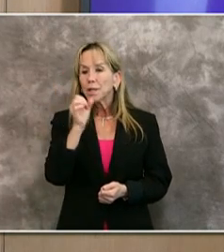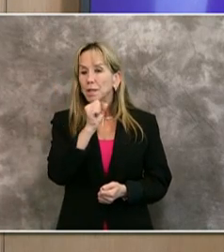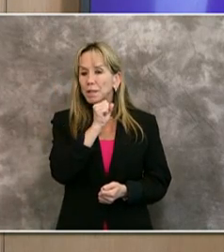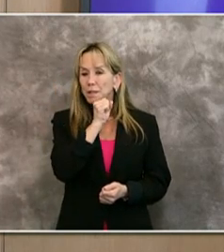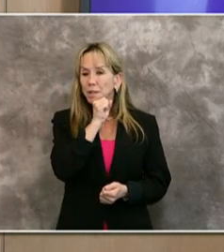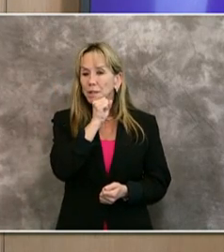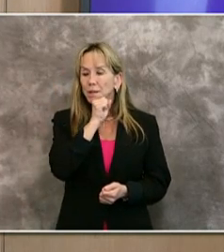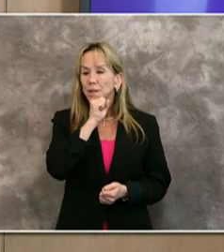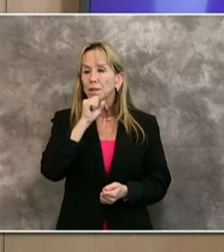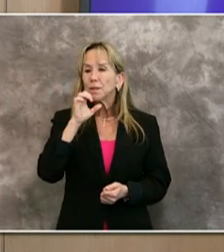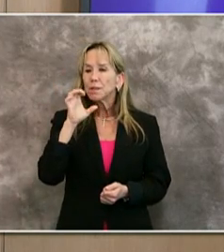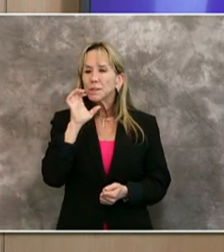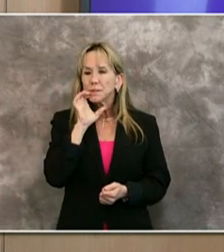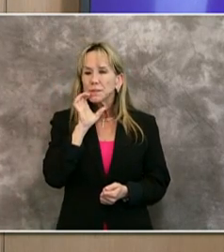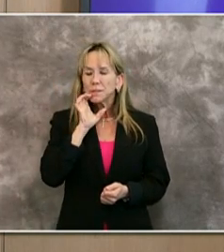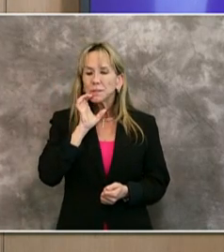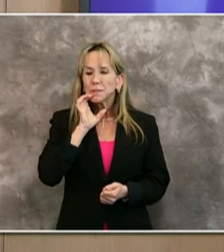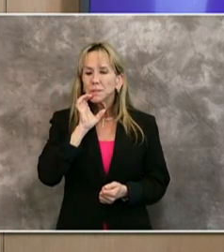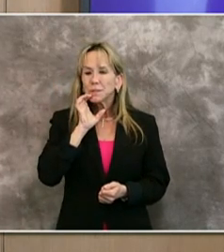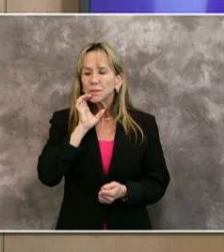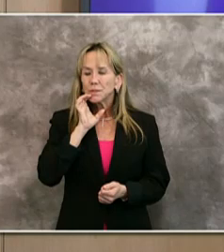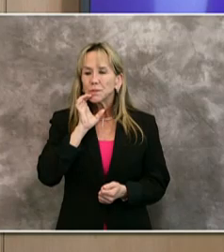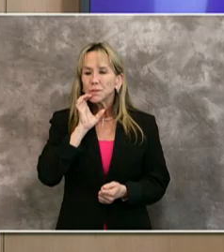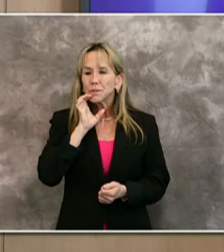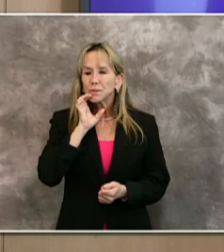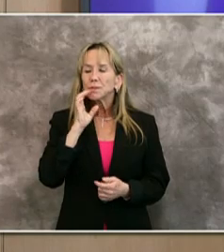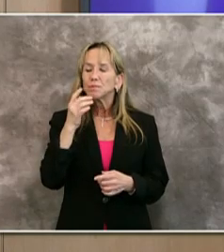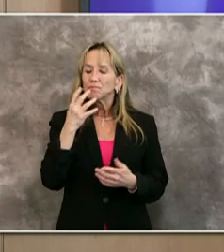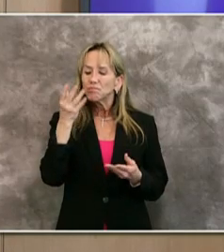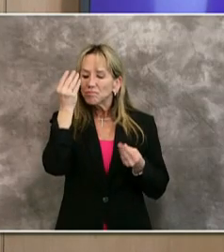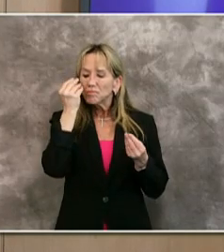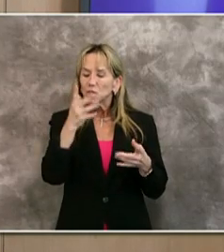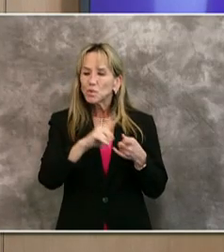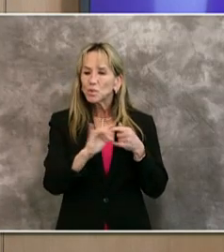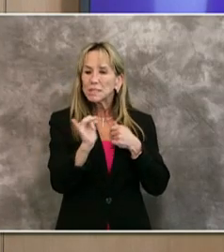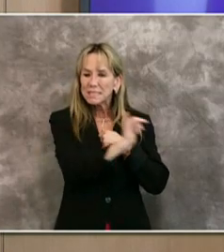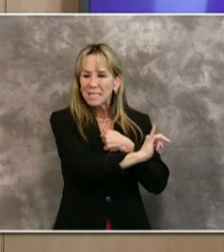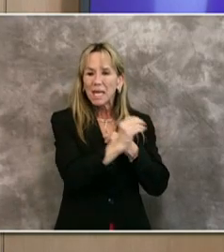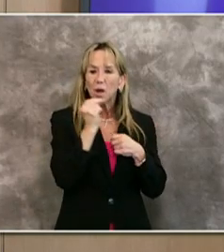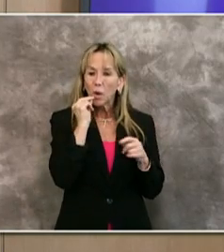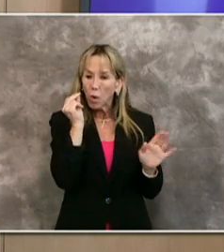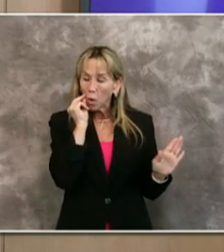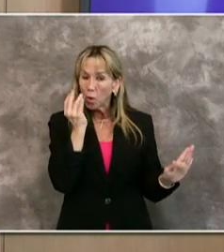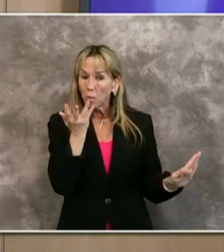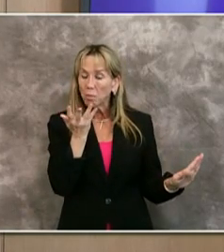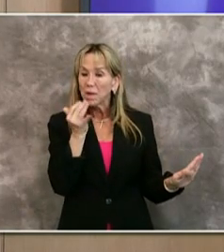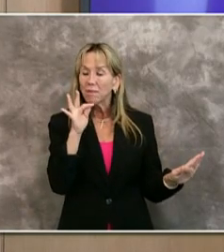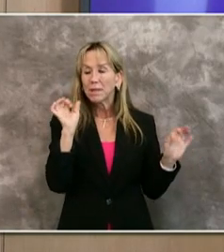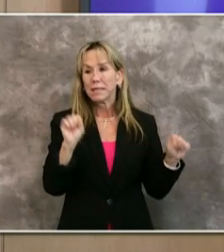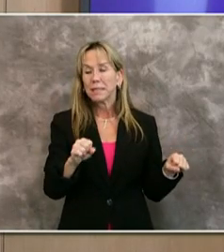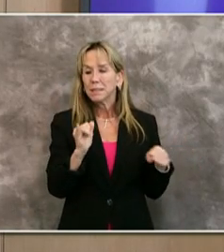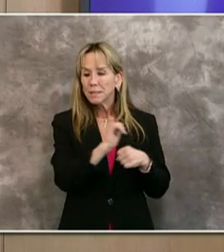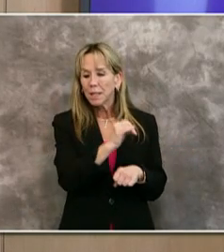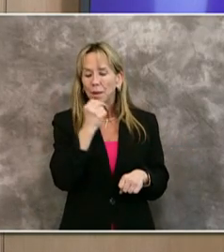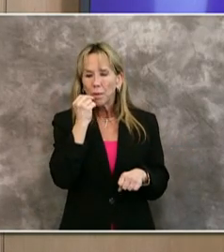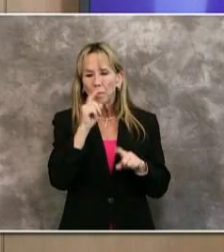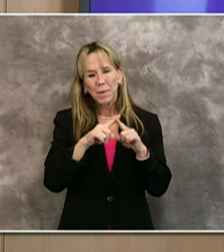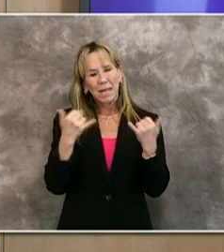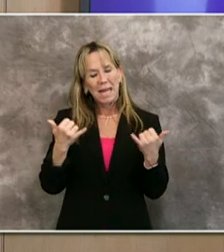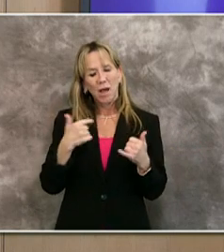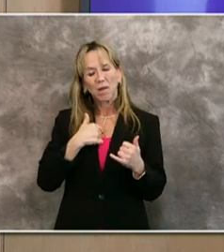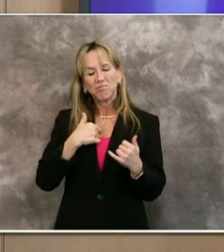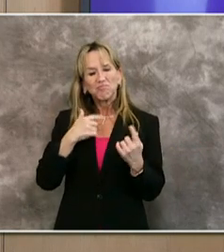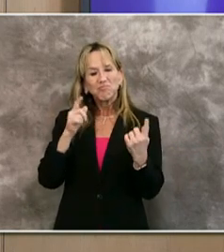still stay as vigilant as ever, stay at home as much as possible, but in talking to a lot of seniors